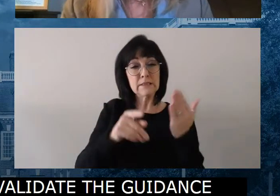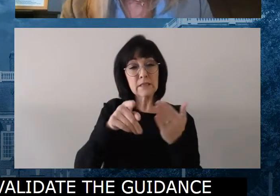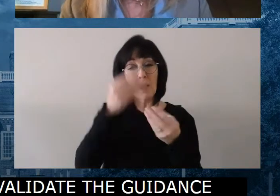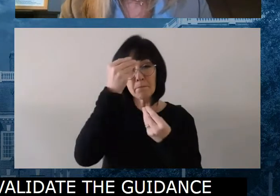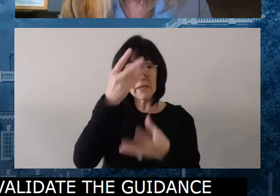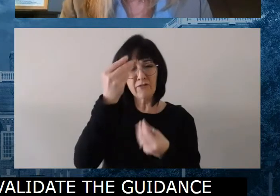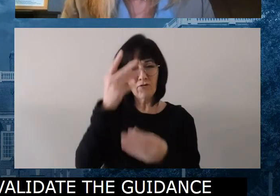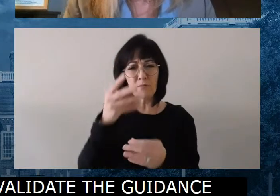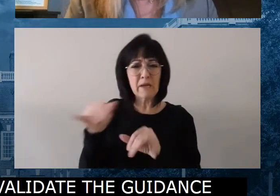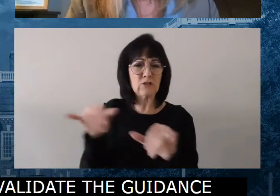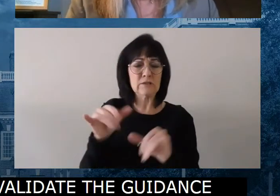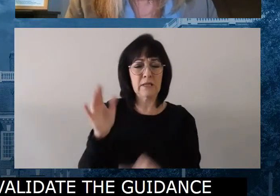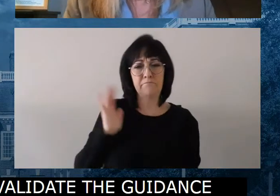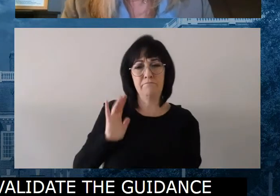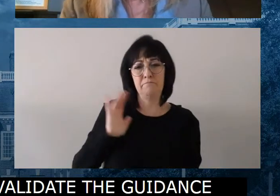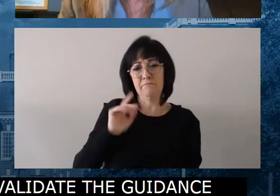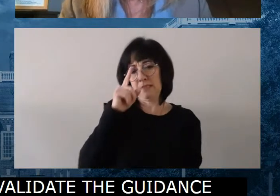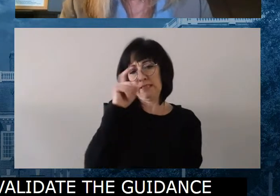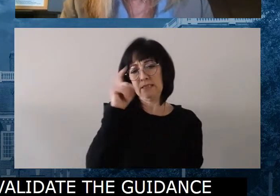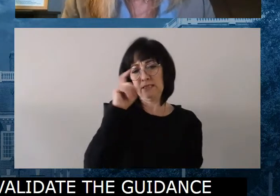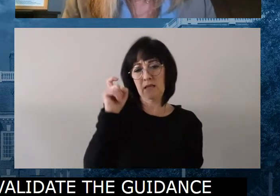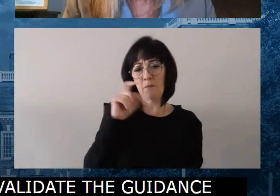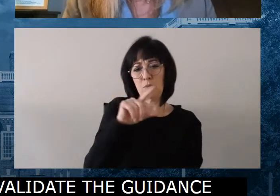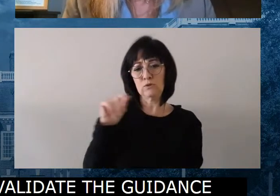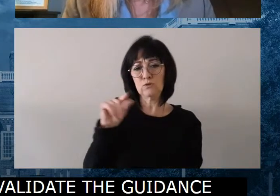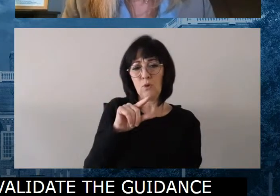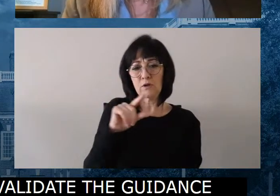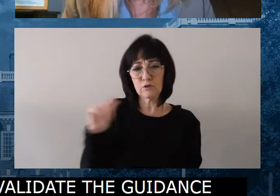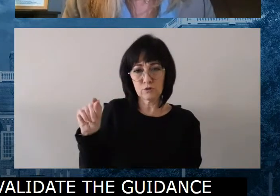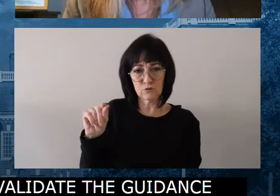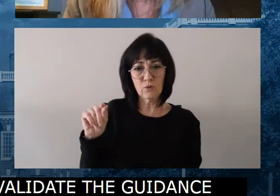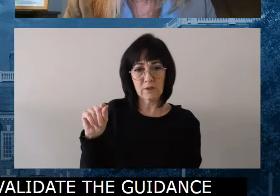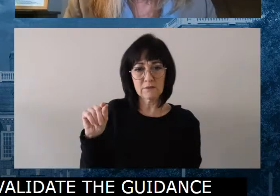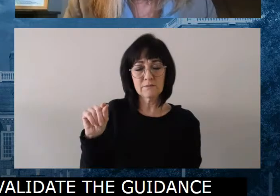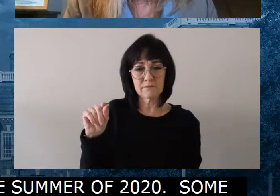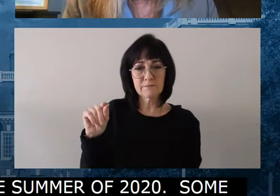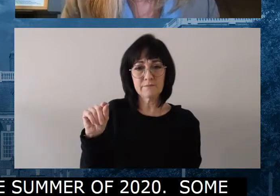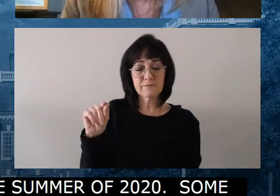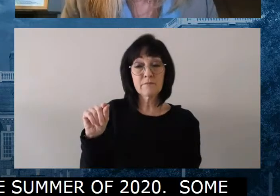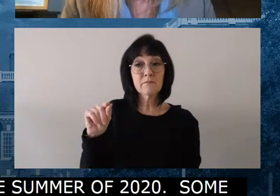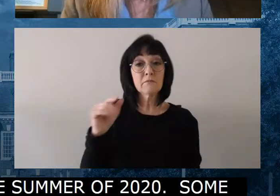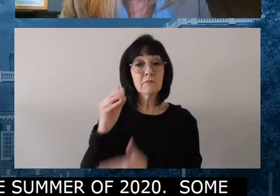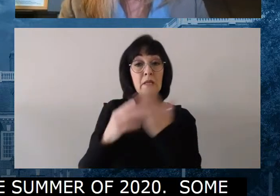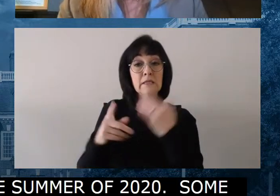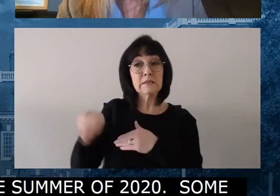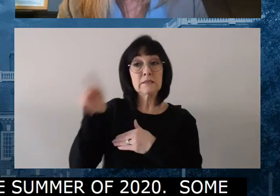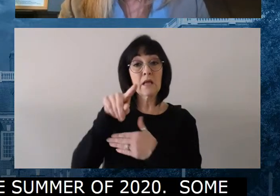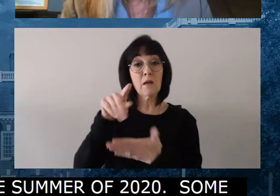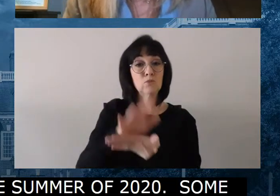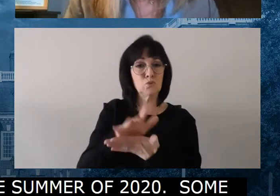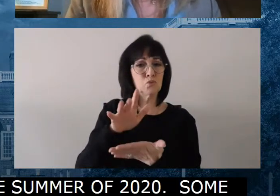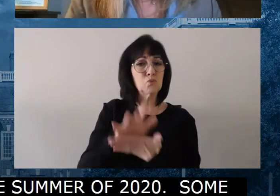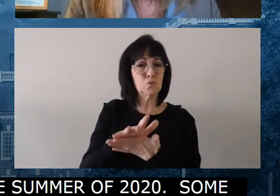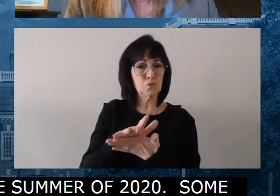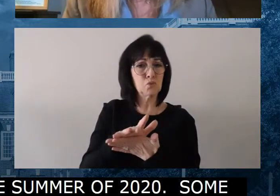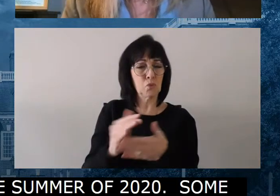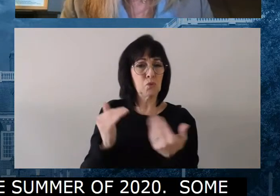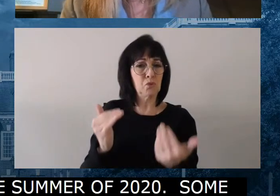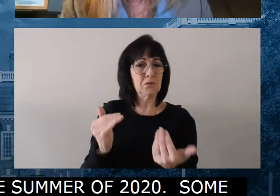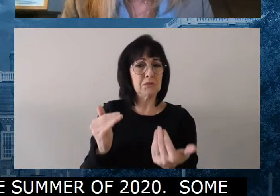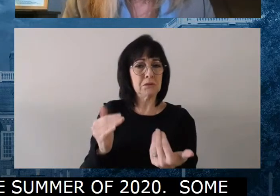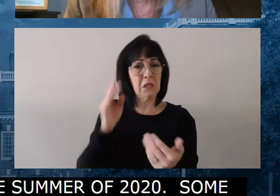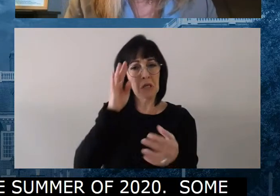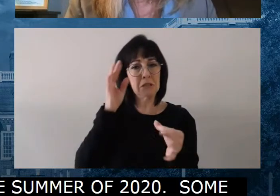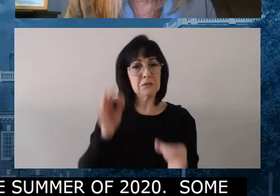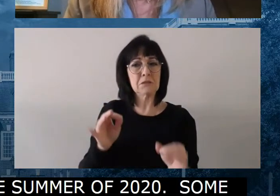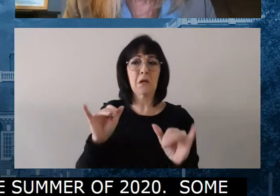schools chose to stay at 3 feet. But now with this guidance,